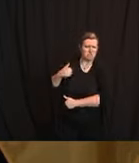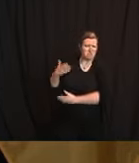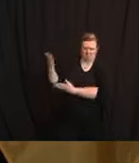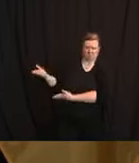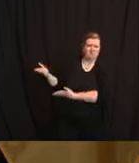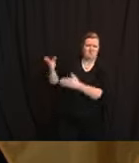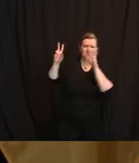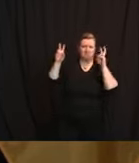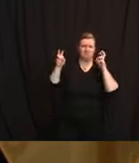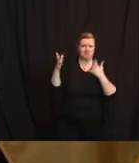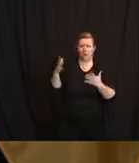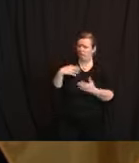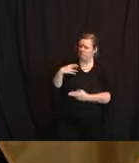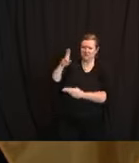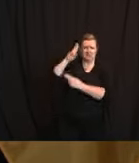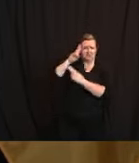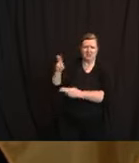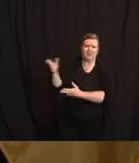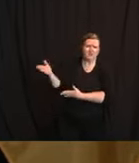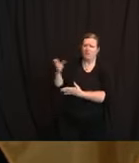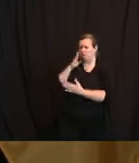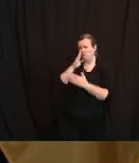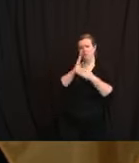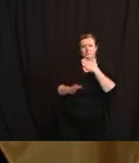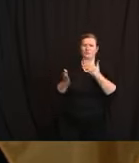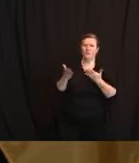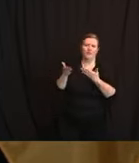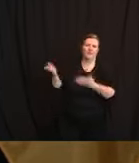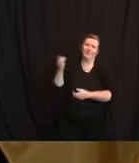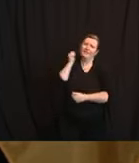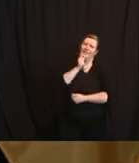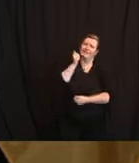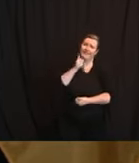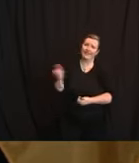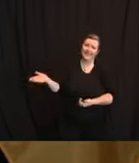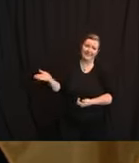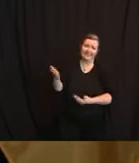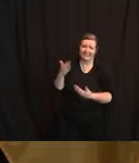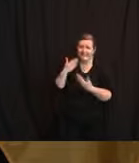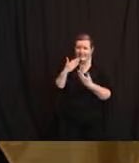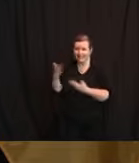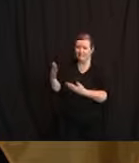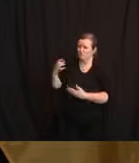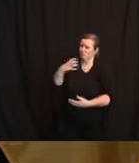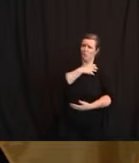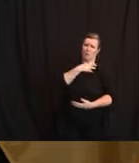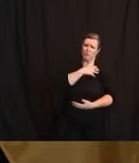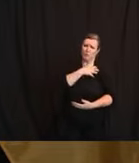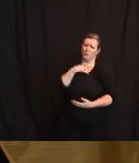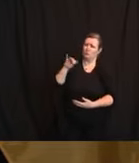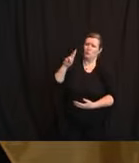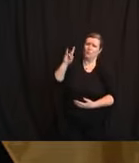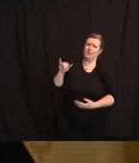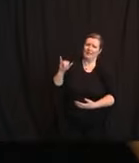I'm honored and humbled to serve with her every day. So thank you, Trooper Judy, for doing what you do.